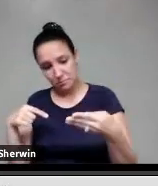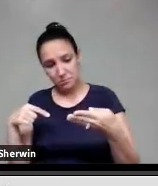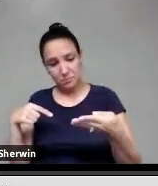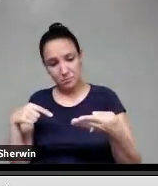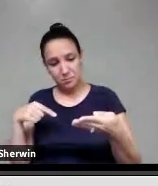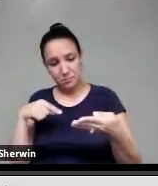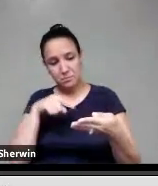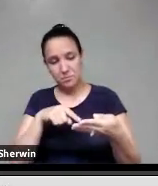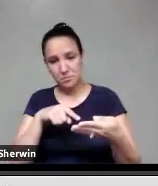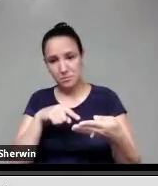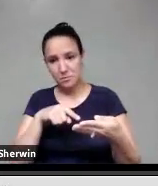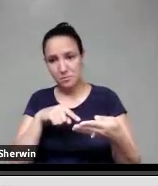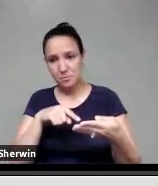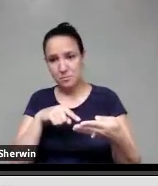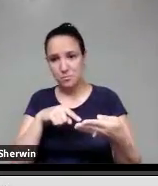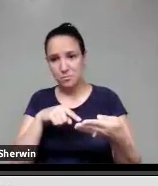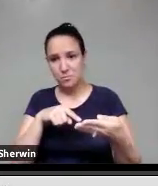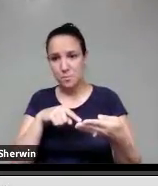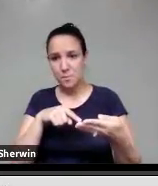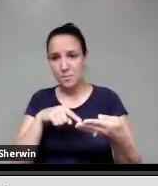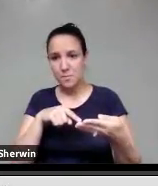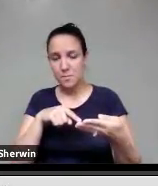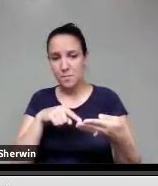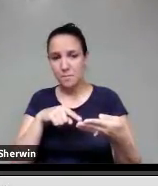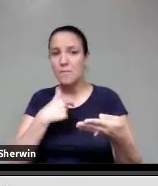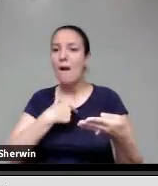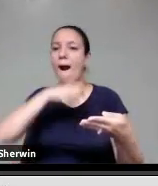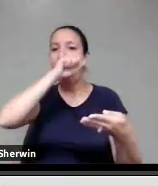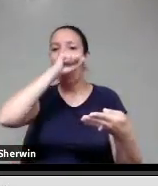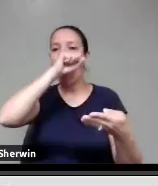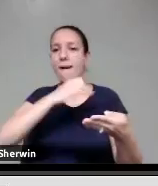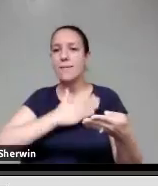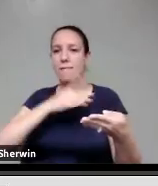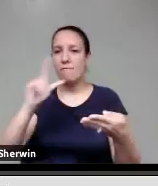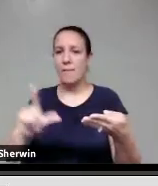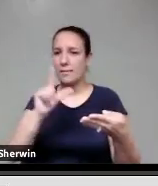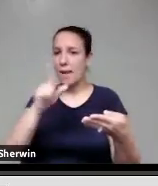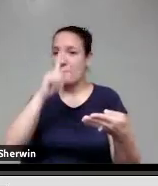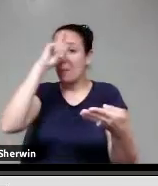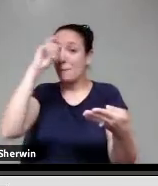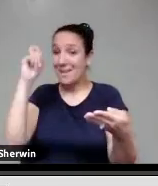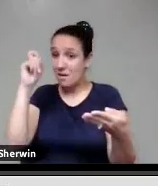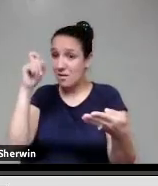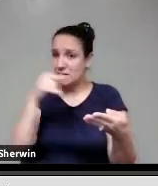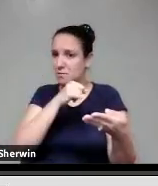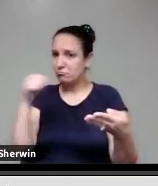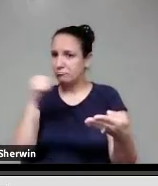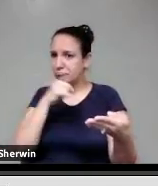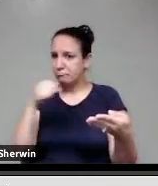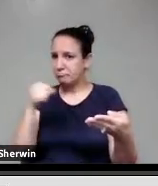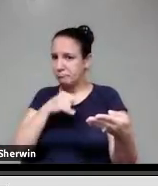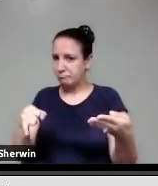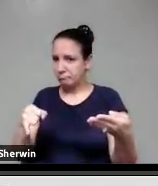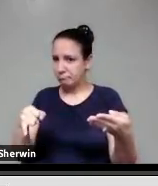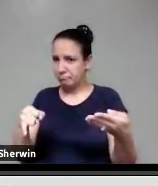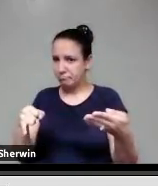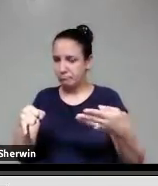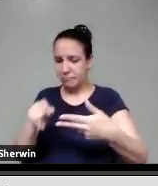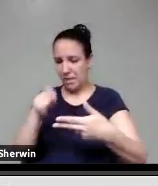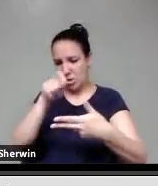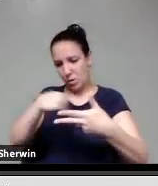doing it for was to show the value of the library, and it said, I love my library, or something like that, because, and then it had 2 or 3 categories that the person could